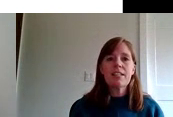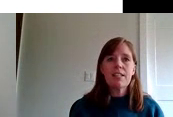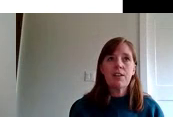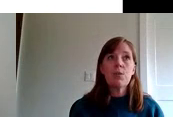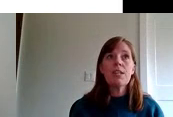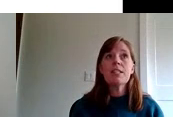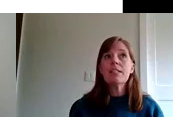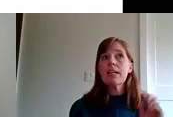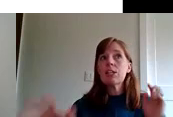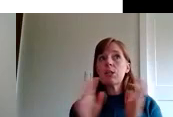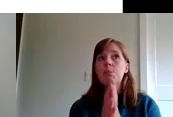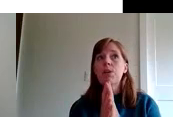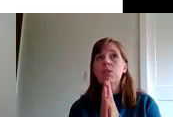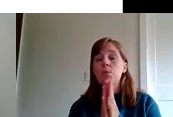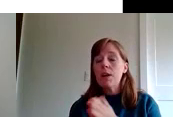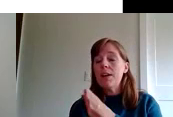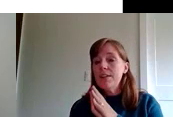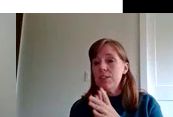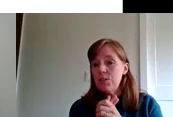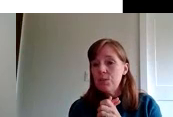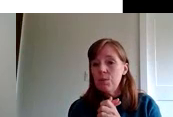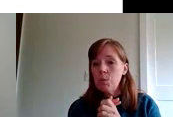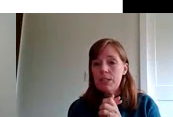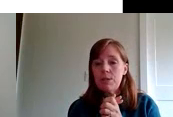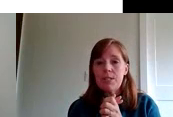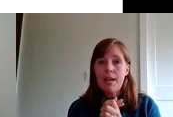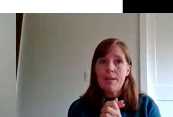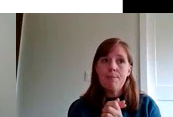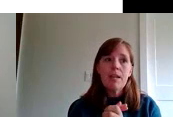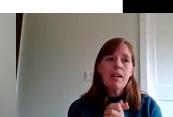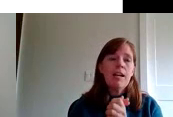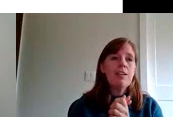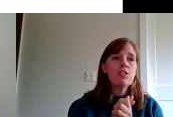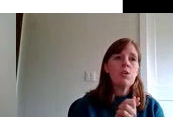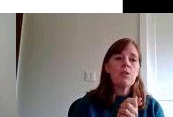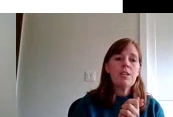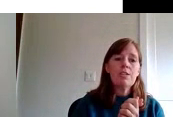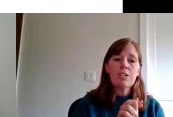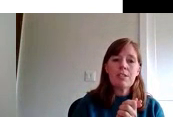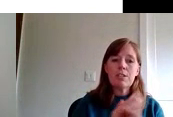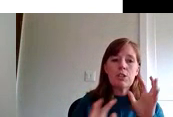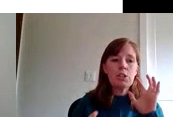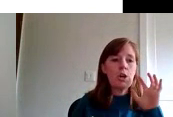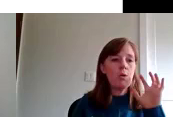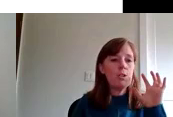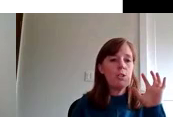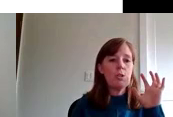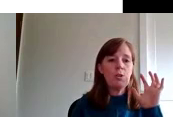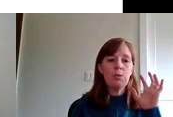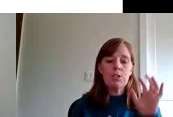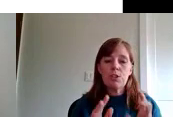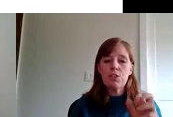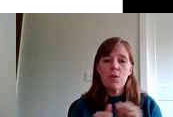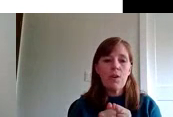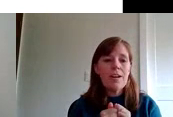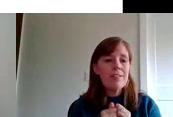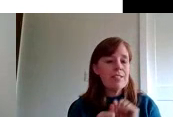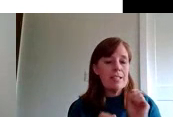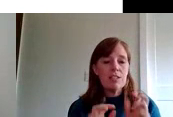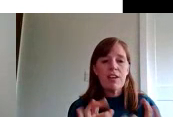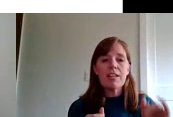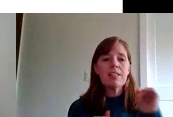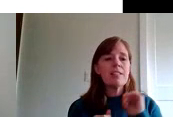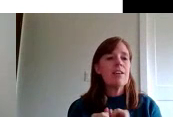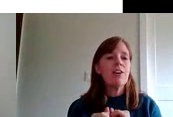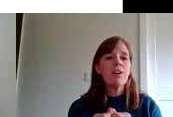Ease of Access Center. So this is actually built right into Windows 10. And so you can just go to search for